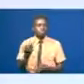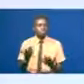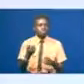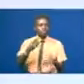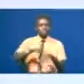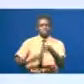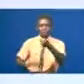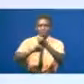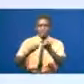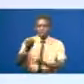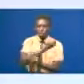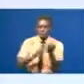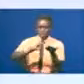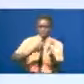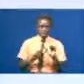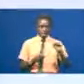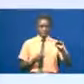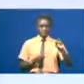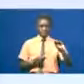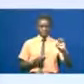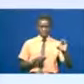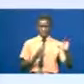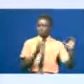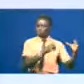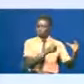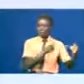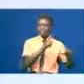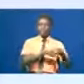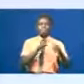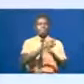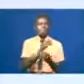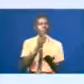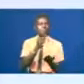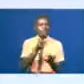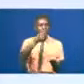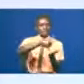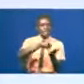the MSMEs part of the economy, which employs 80% of the